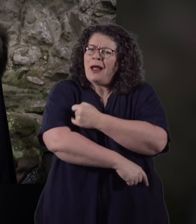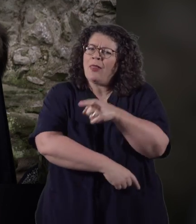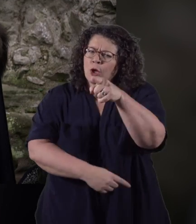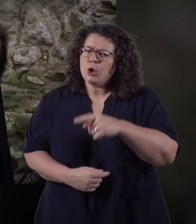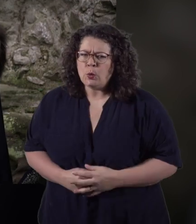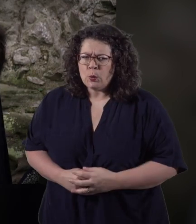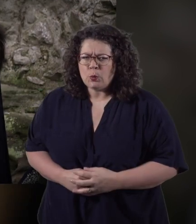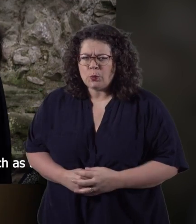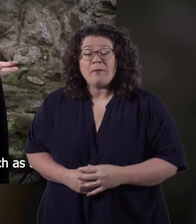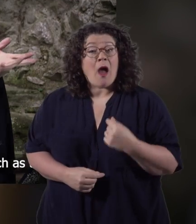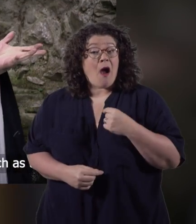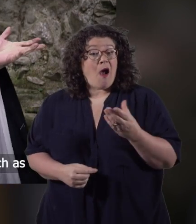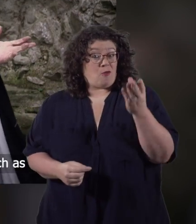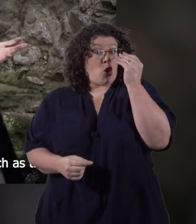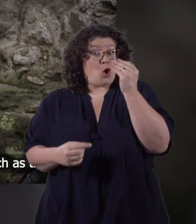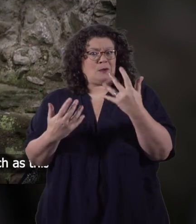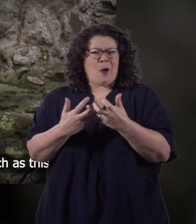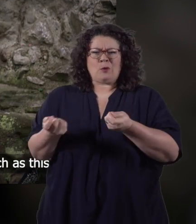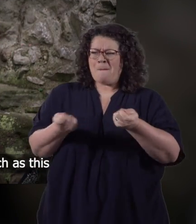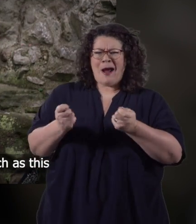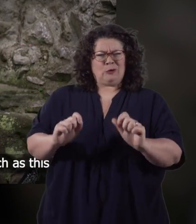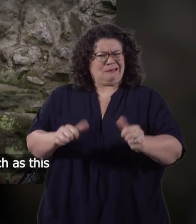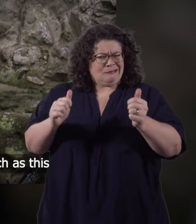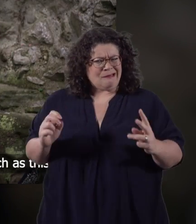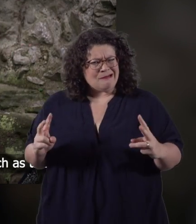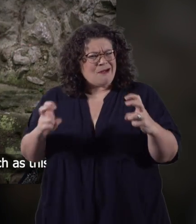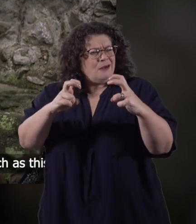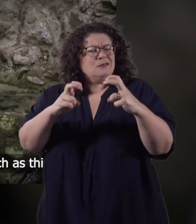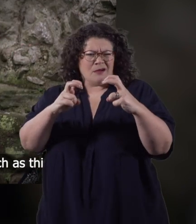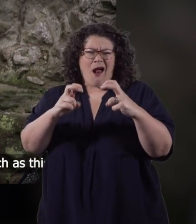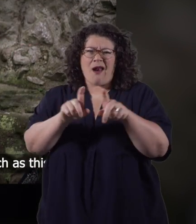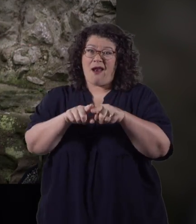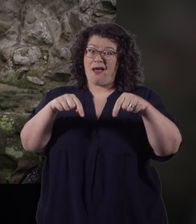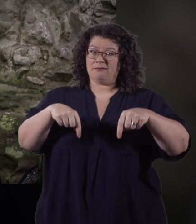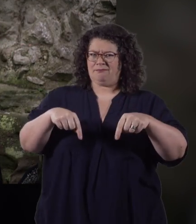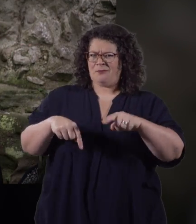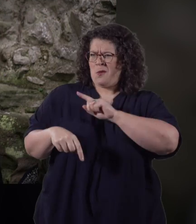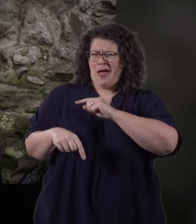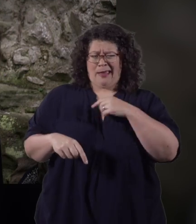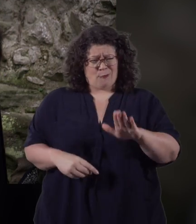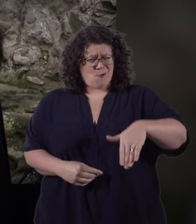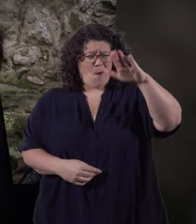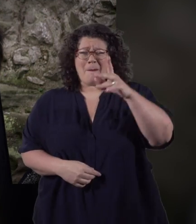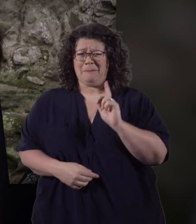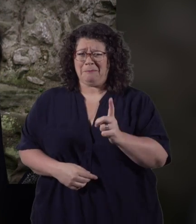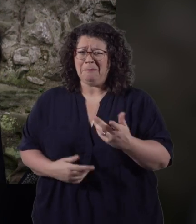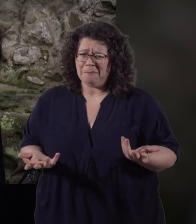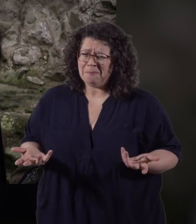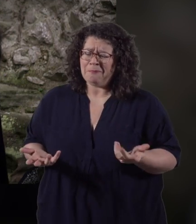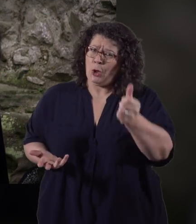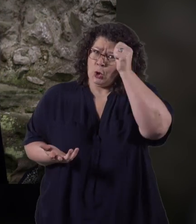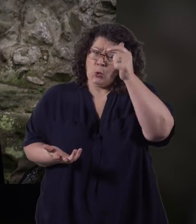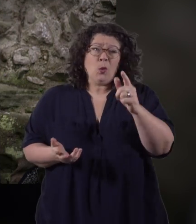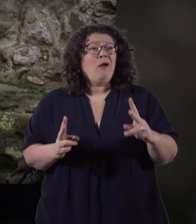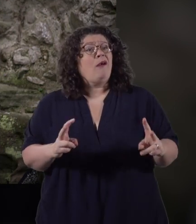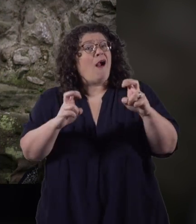you. I have also learned how to manage great castles and manors such as this, for I grew up in such places, and